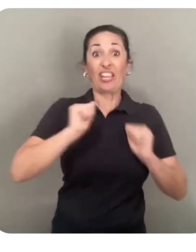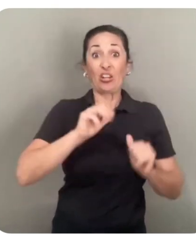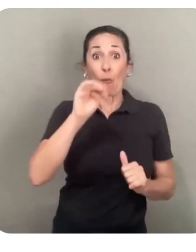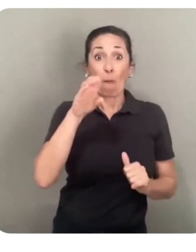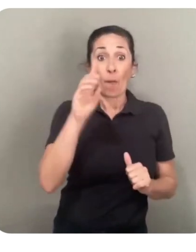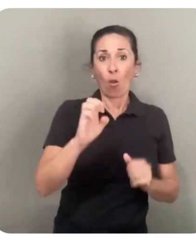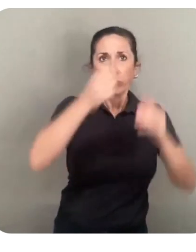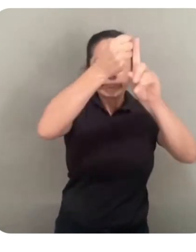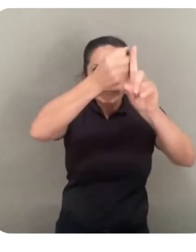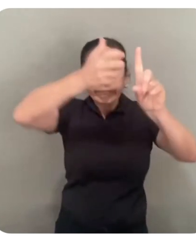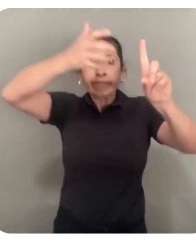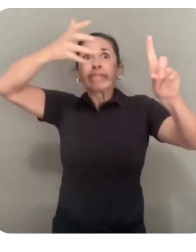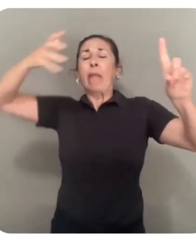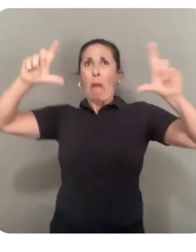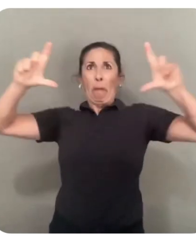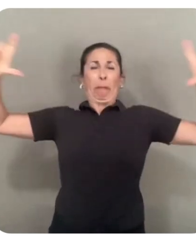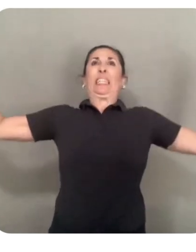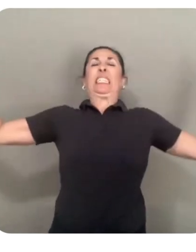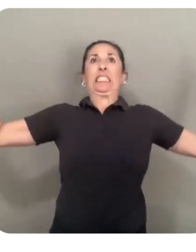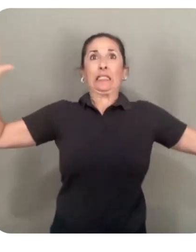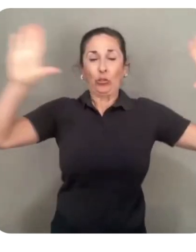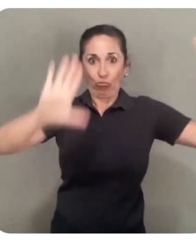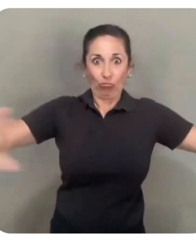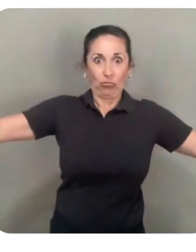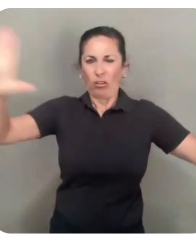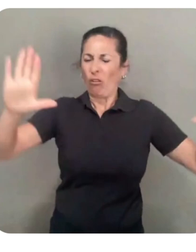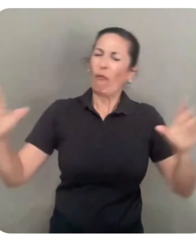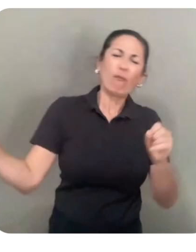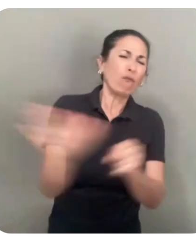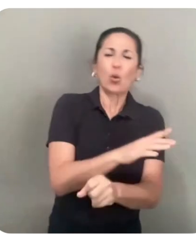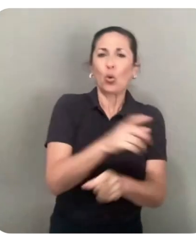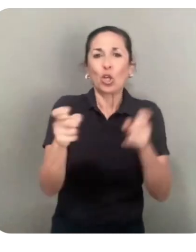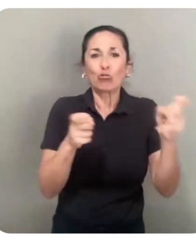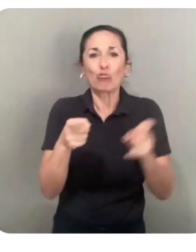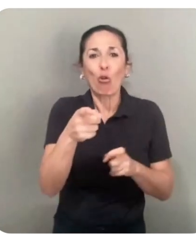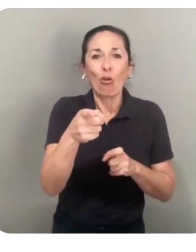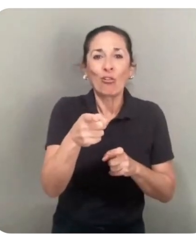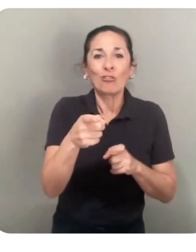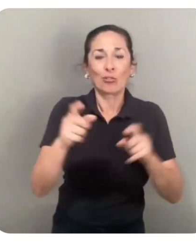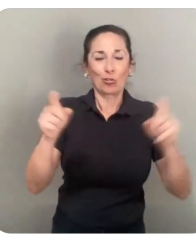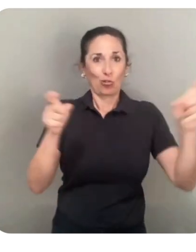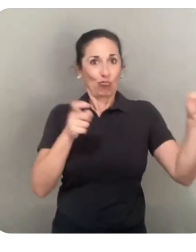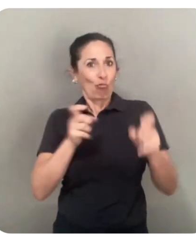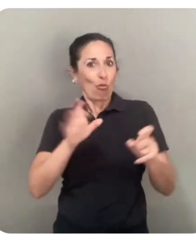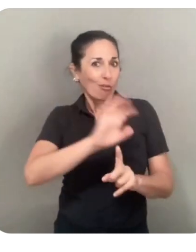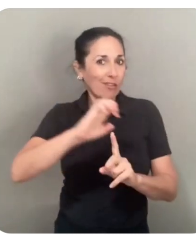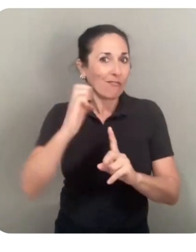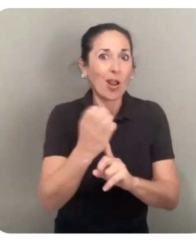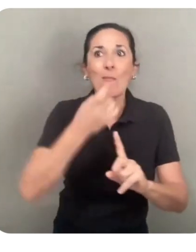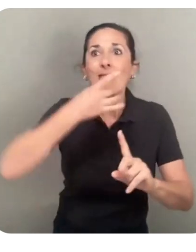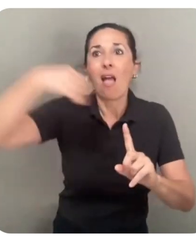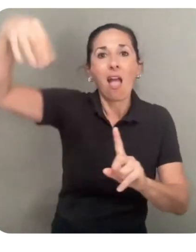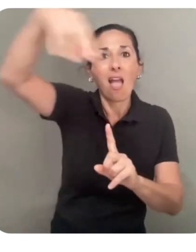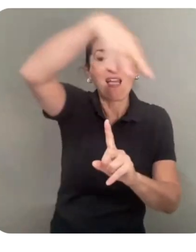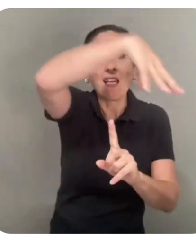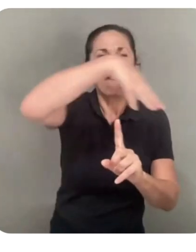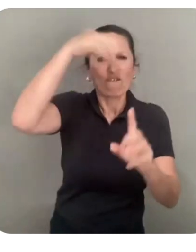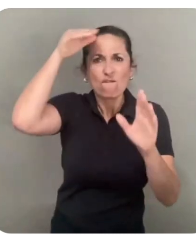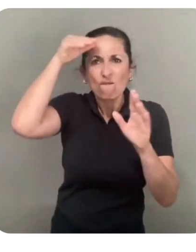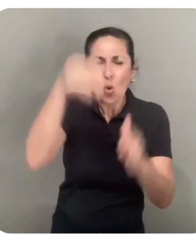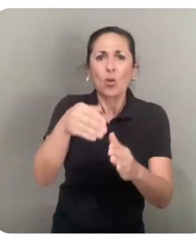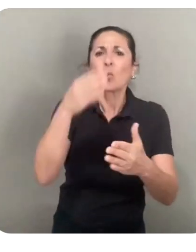a massive screen. You're in full control. You can control your environment lights to focus on what you're